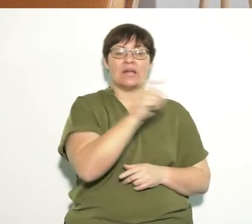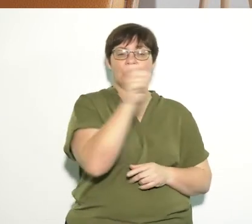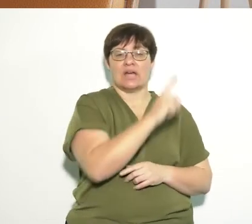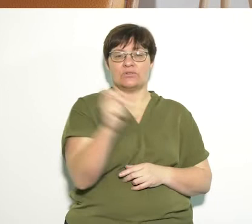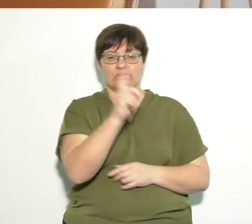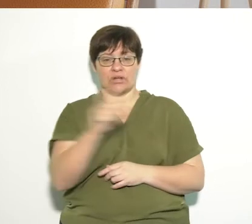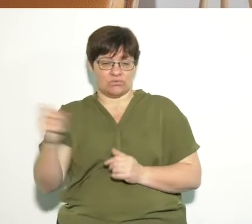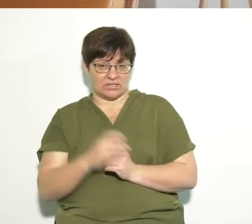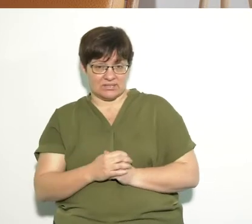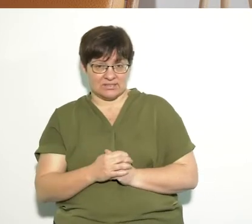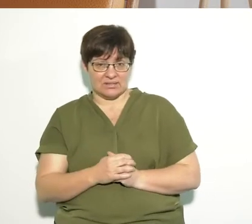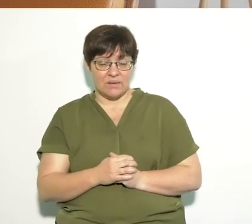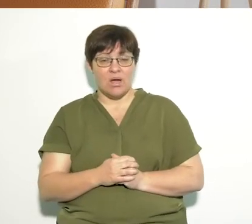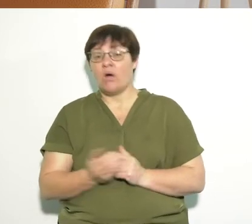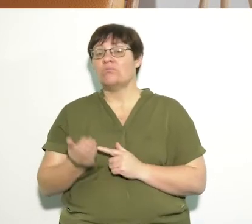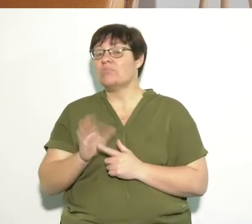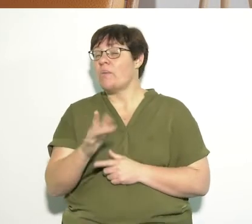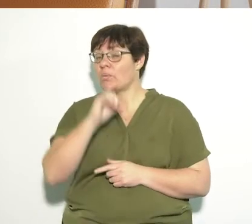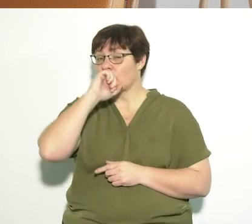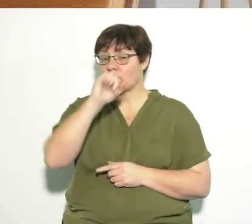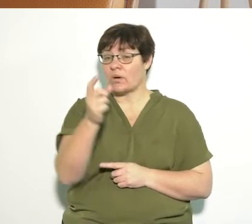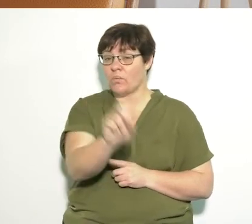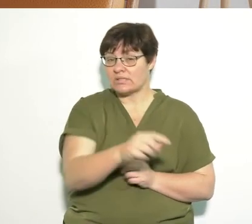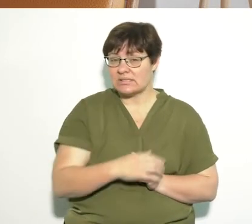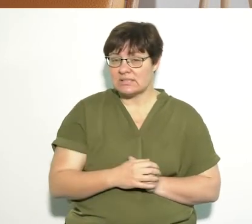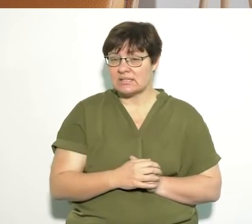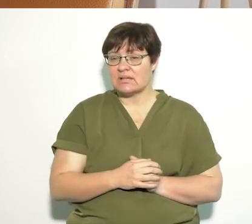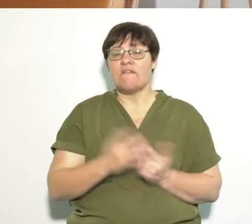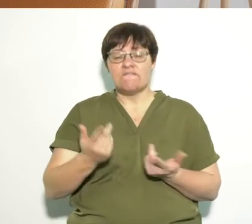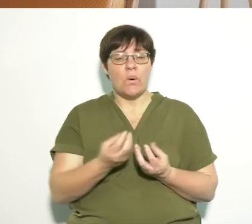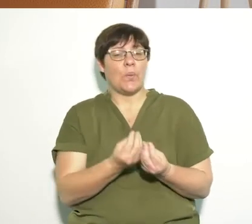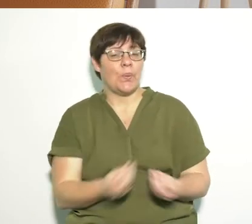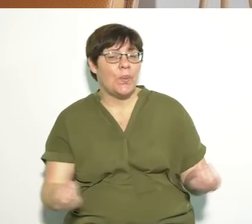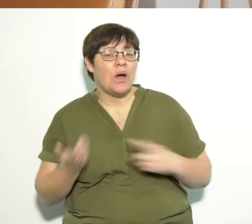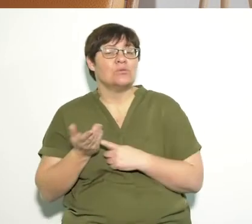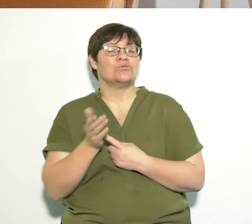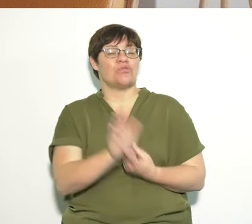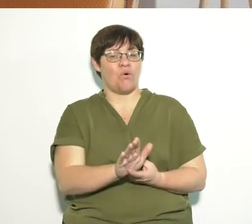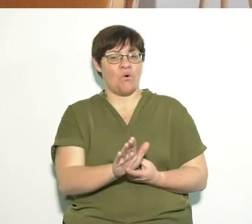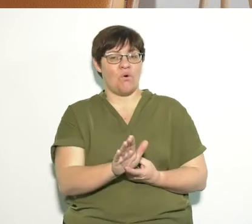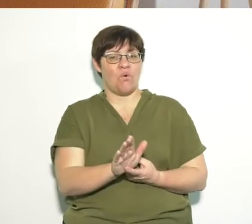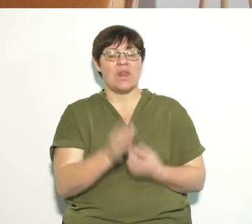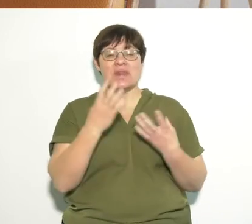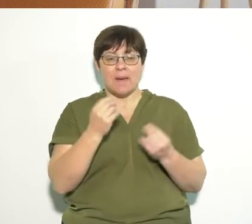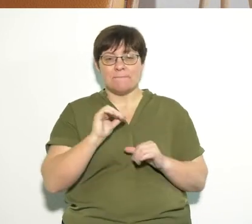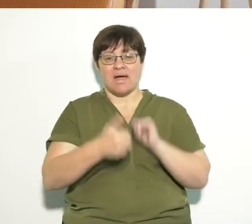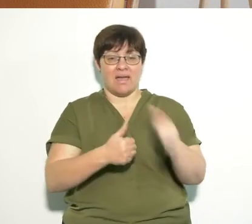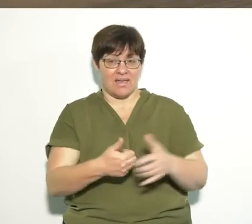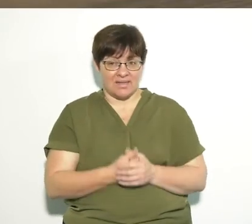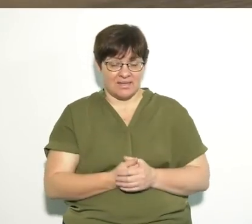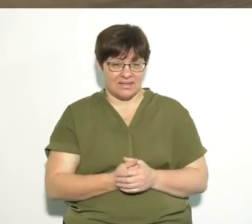And you say, okay, so show me. And what I love doing in this lesson is that I like for the little ones to show me numerosity.